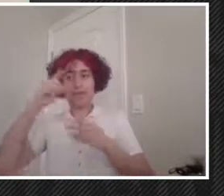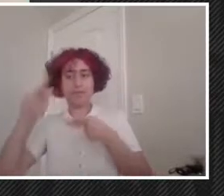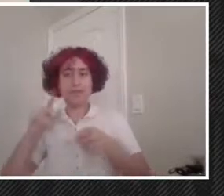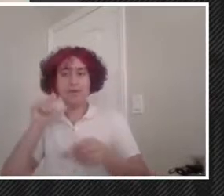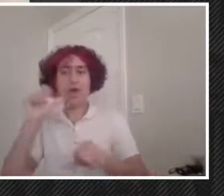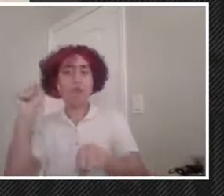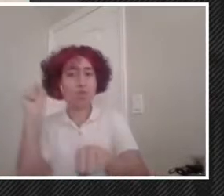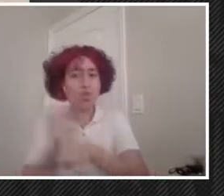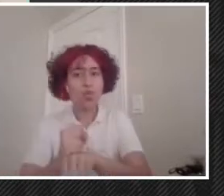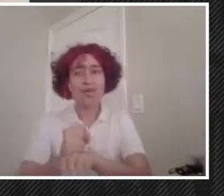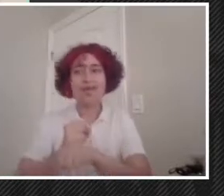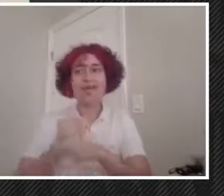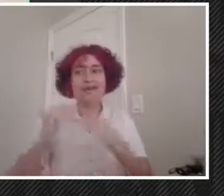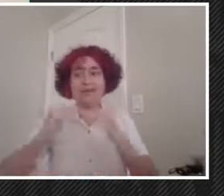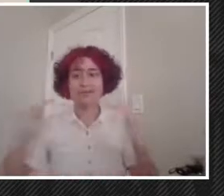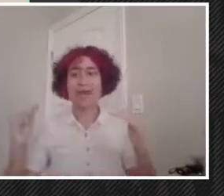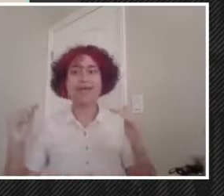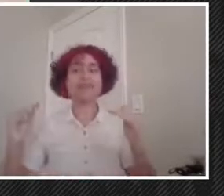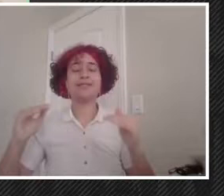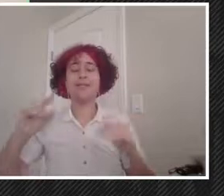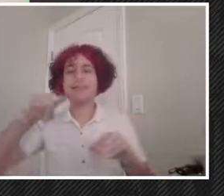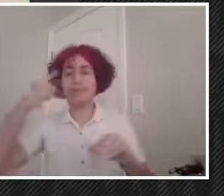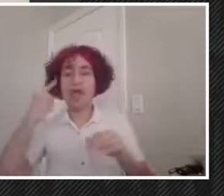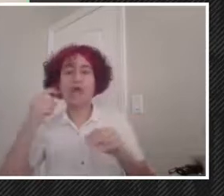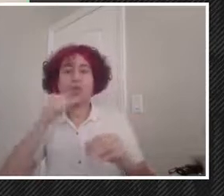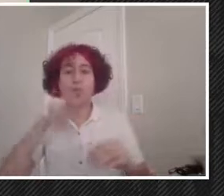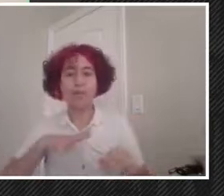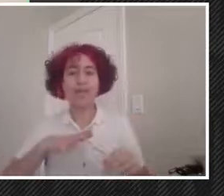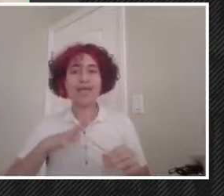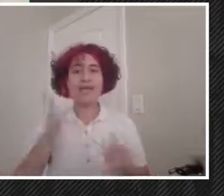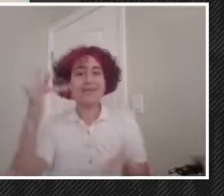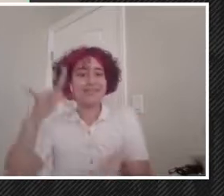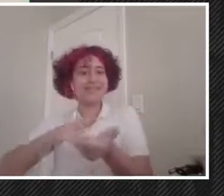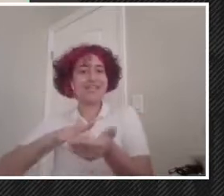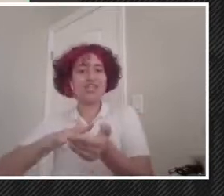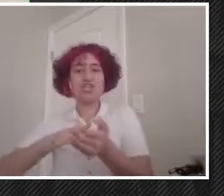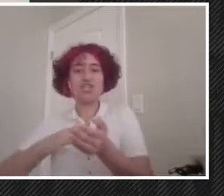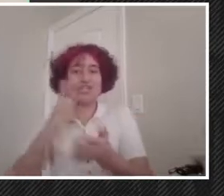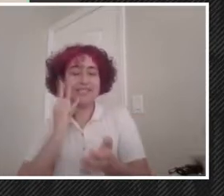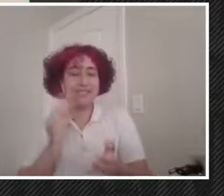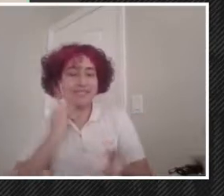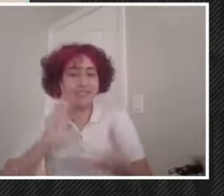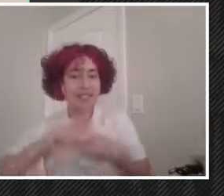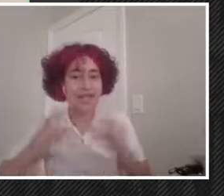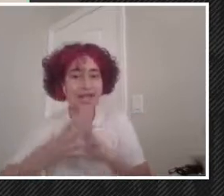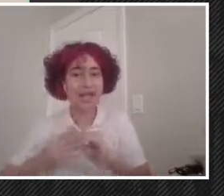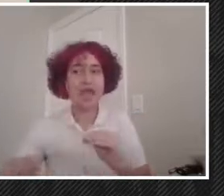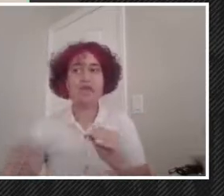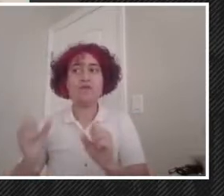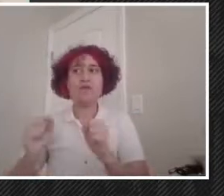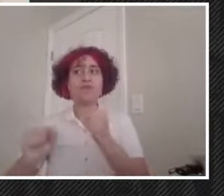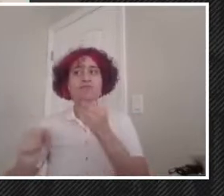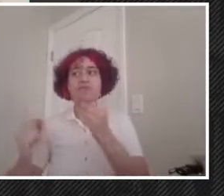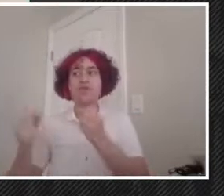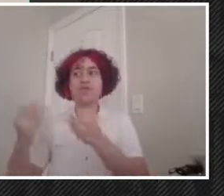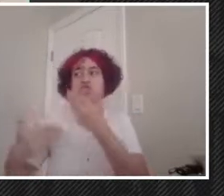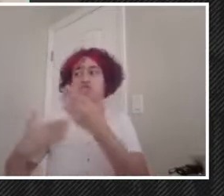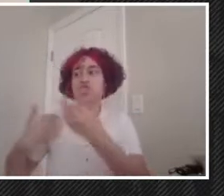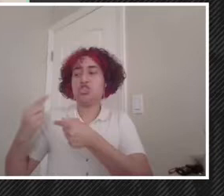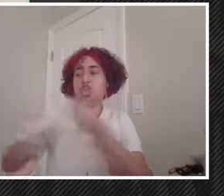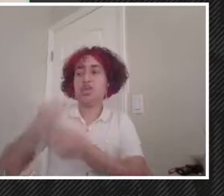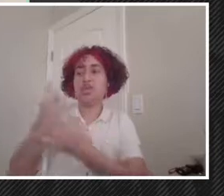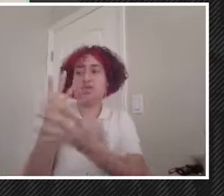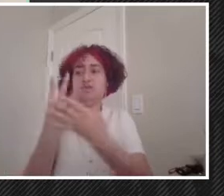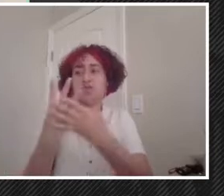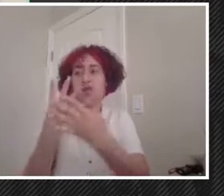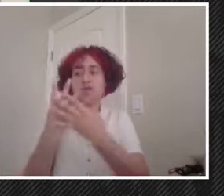narratives of people who have multi-generationally incarcerated. And so we have to talk about reparations as a